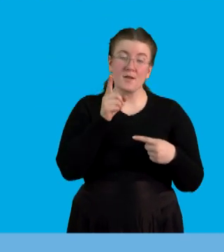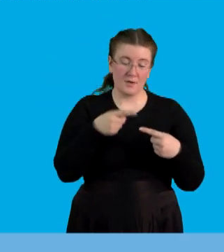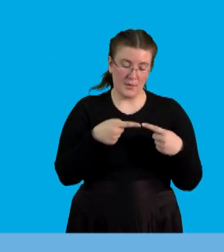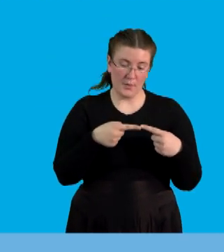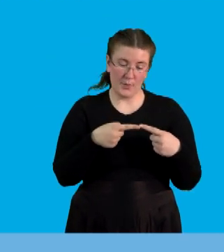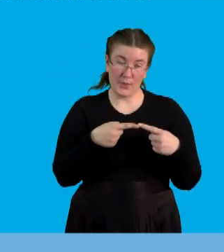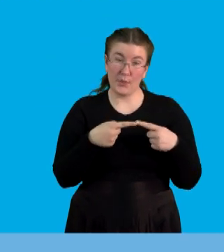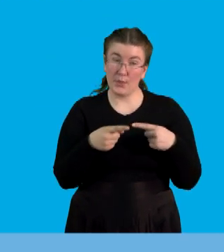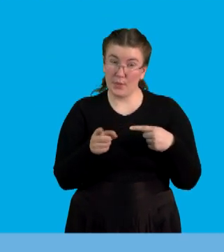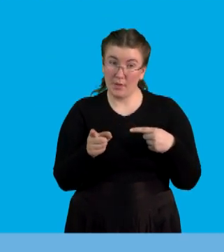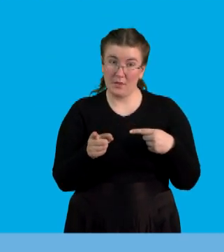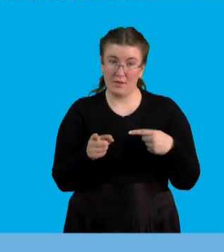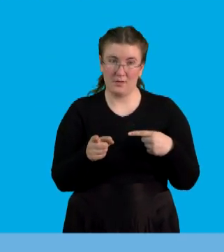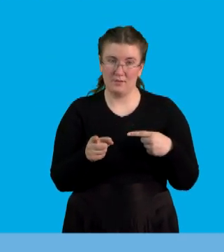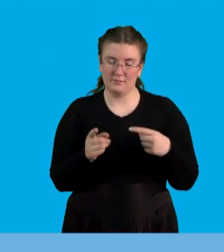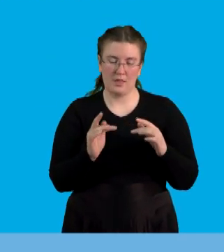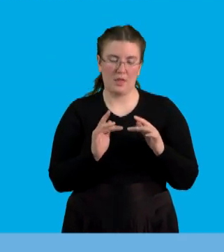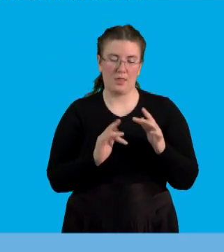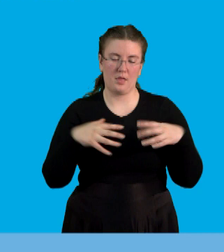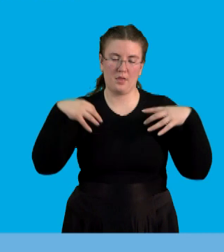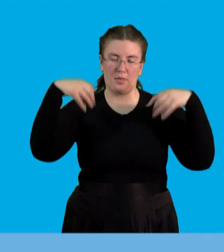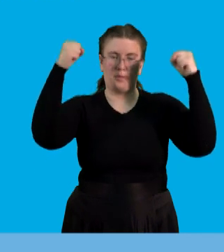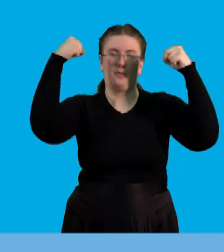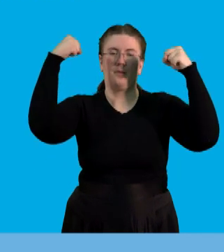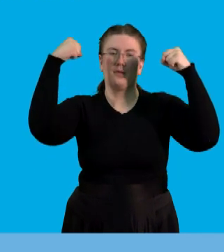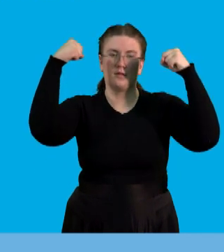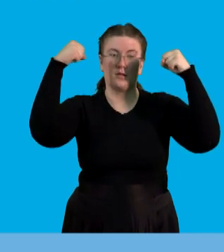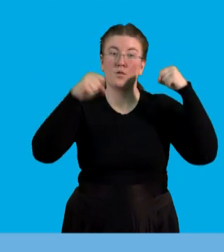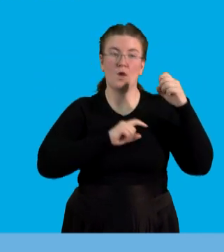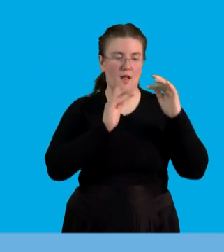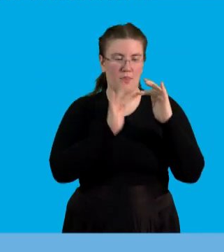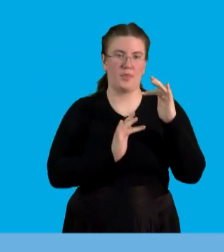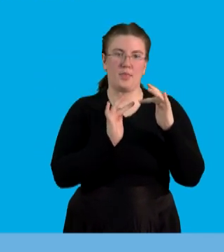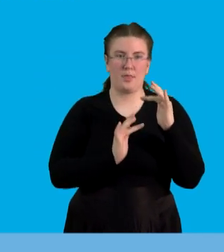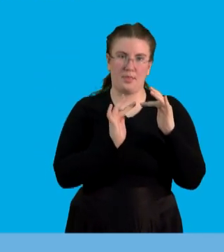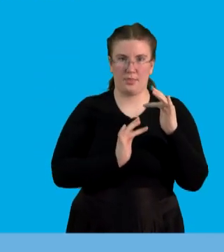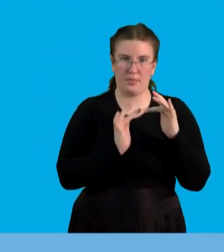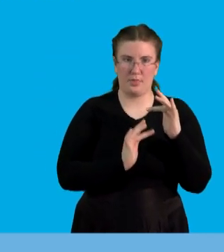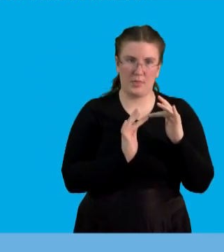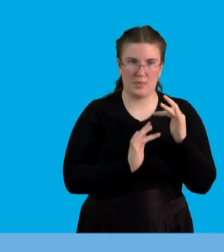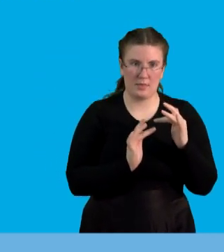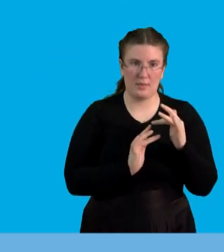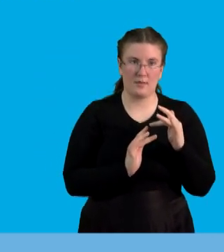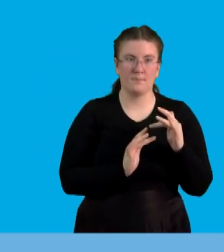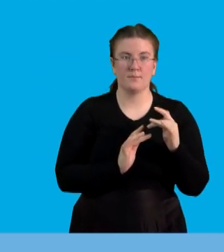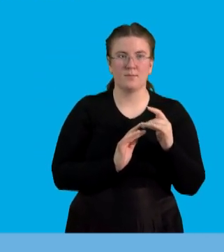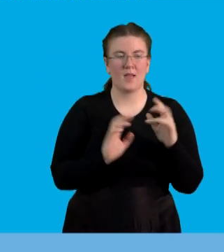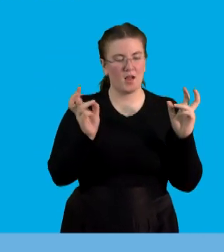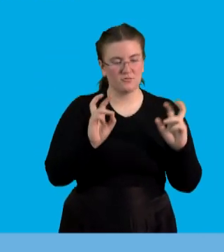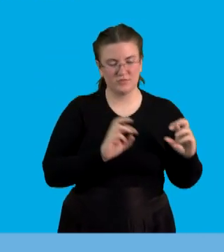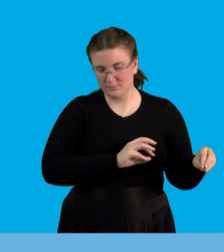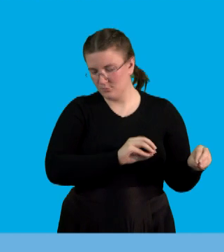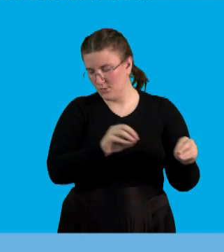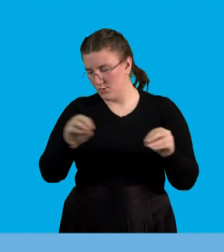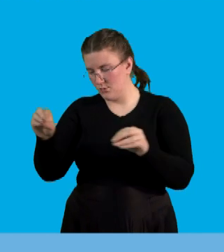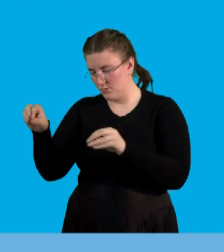emit light. However, once the switch is open, then the light bulb switches off because there's a disconnection. The electrons